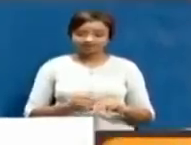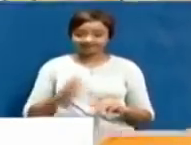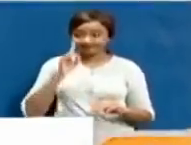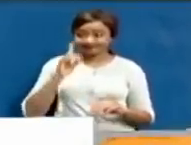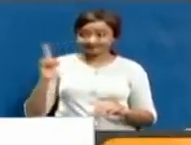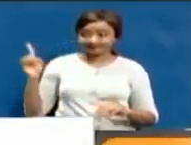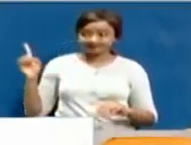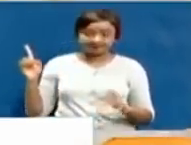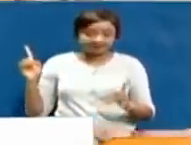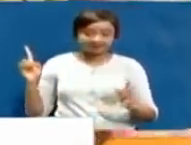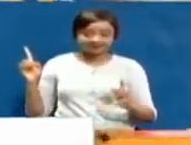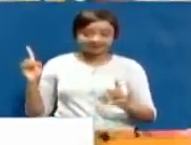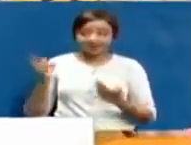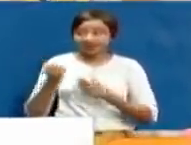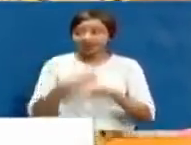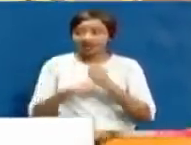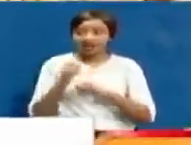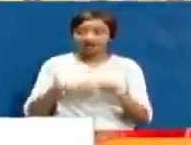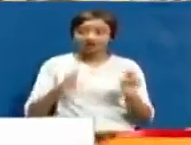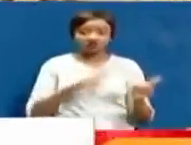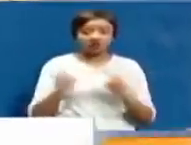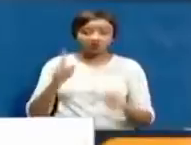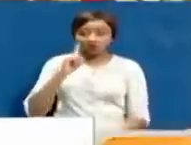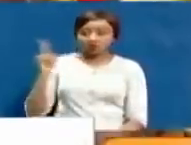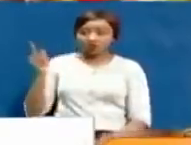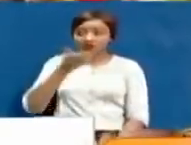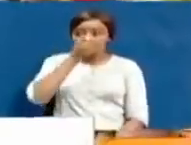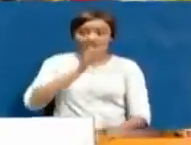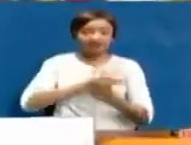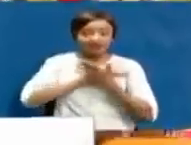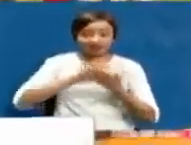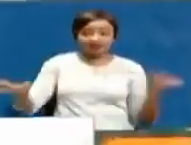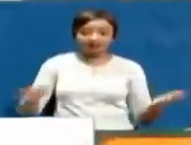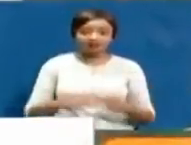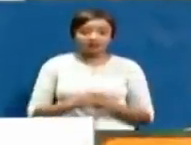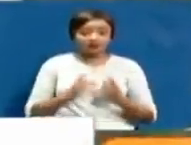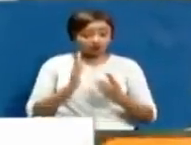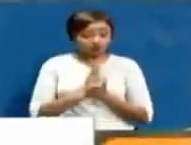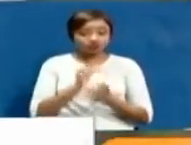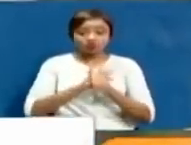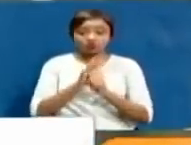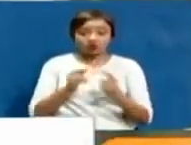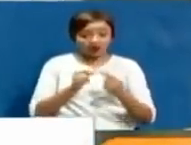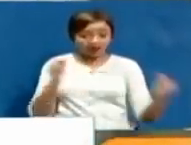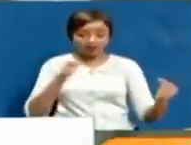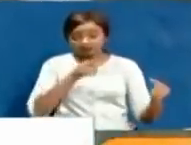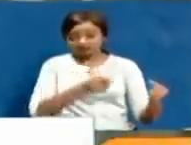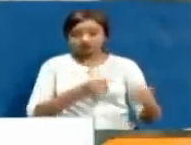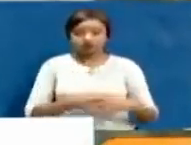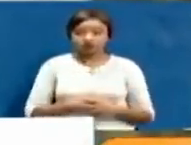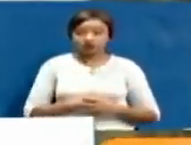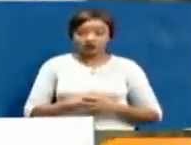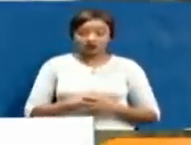They are about their business unperturbed by the invisible enemy that is slowly sinking among them,